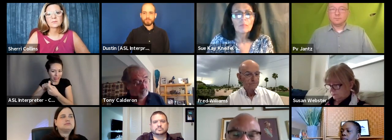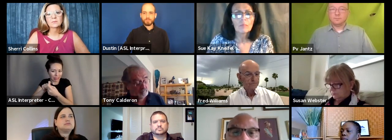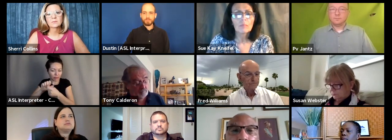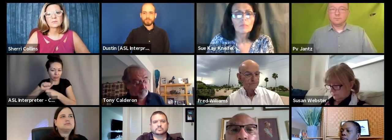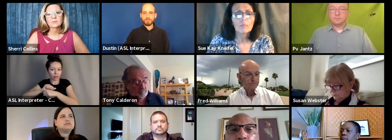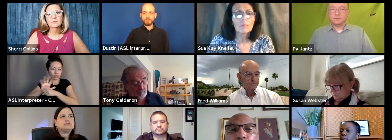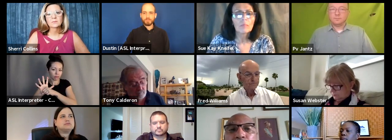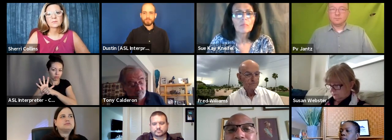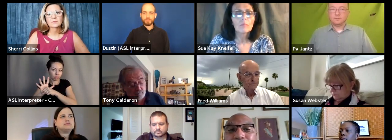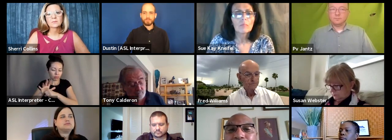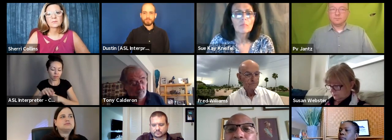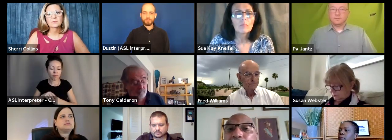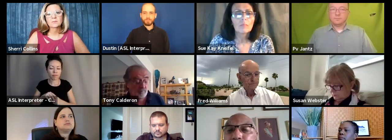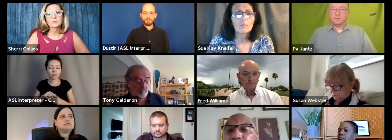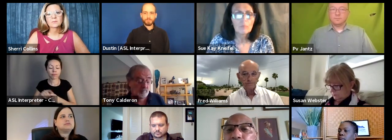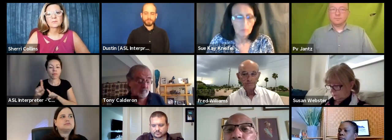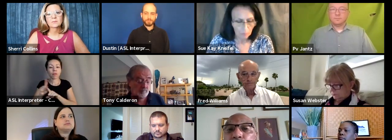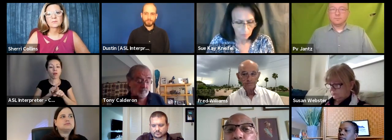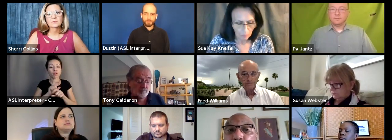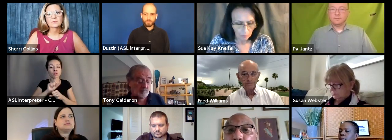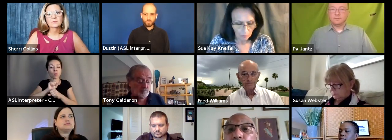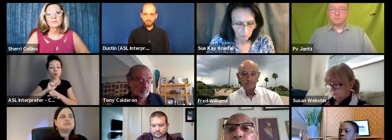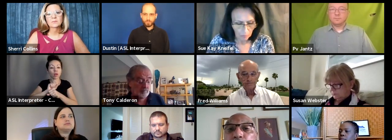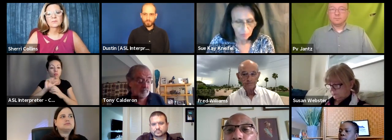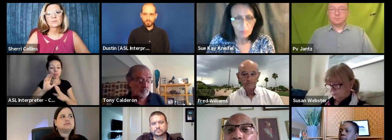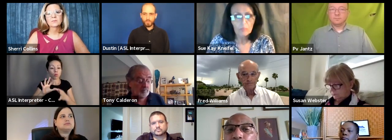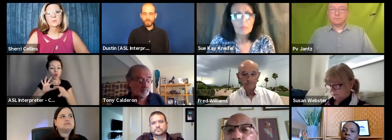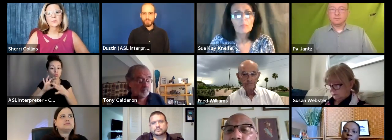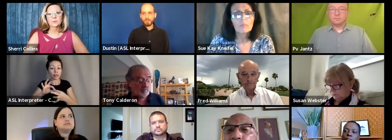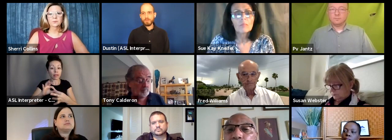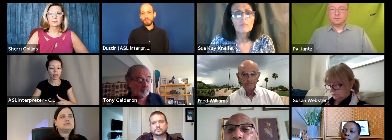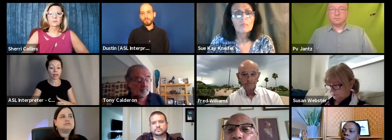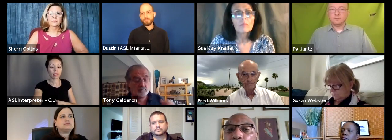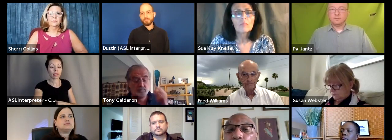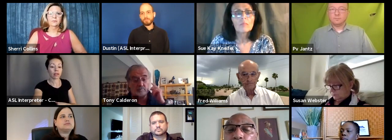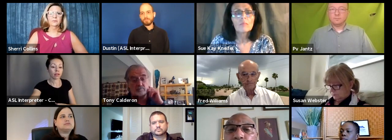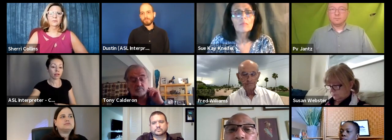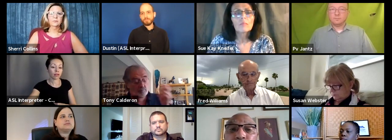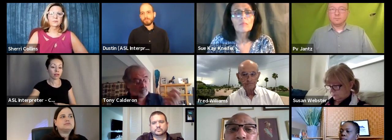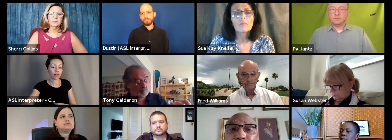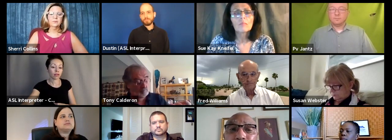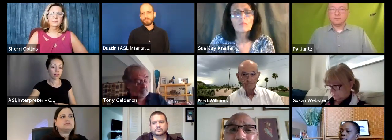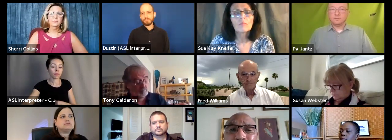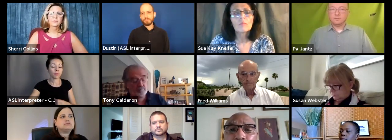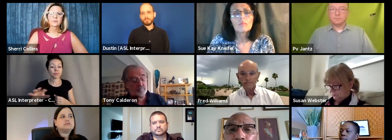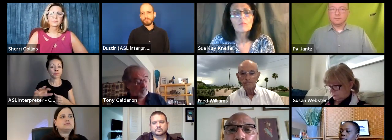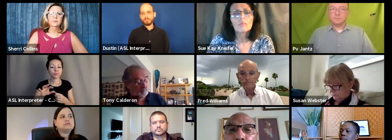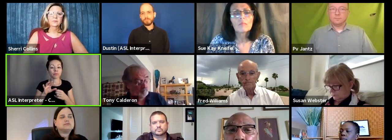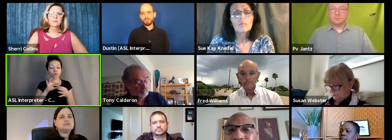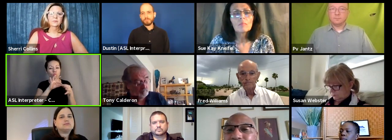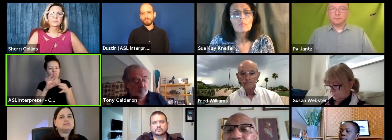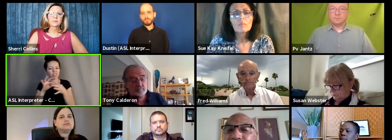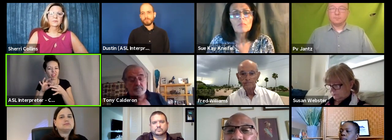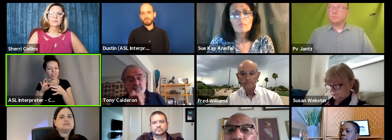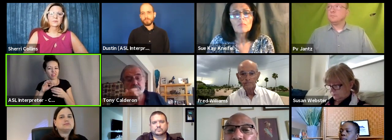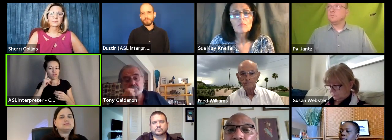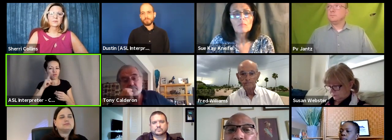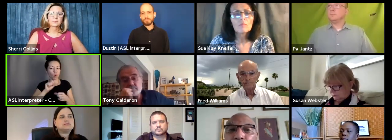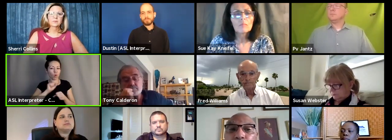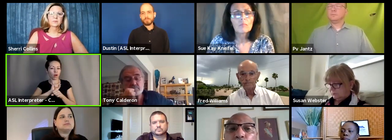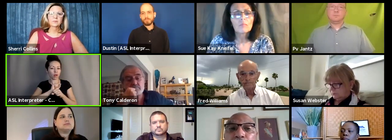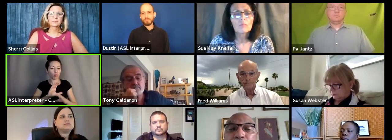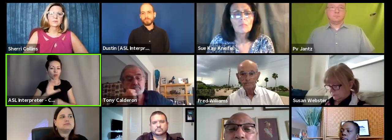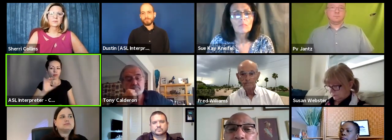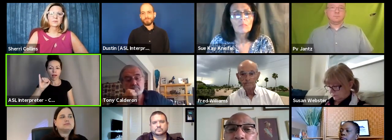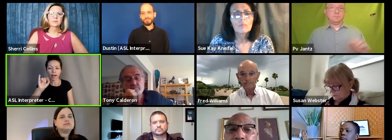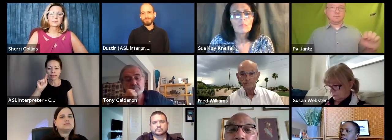had employee-related expenses tied to that as well. On our ETE,